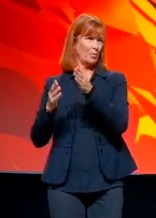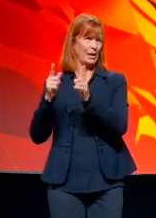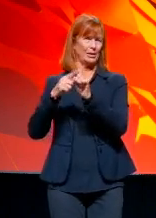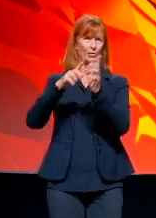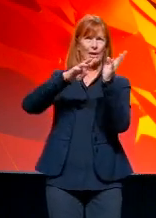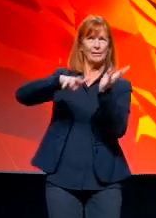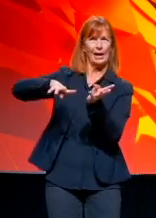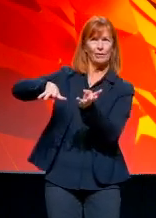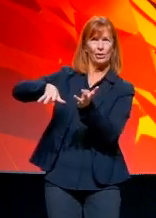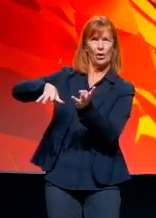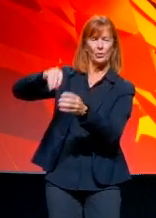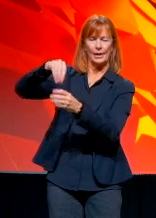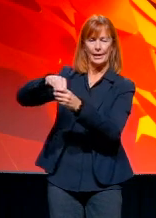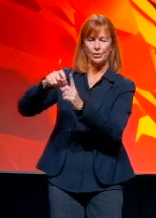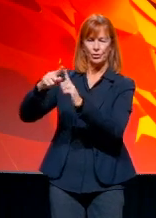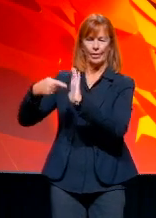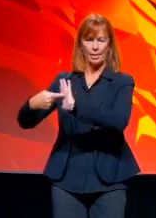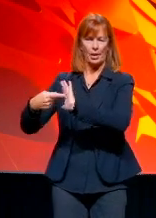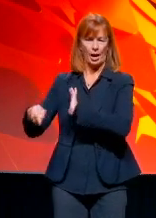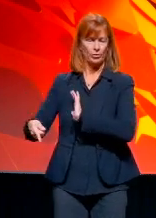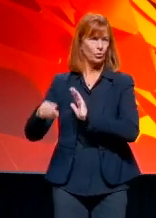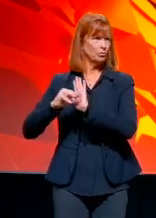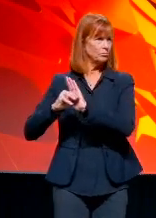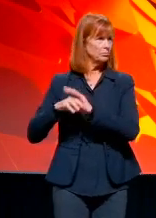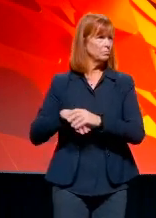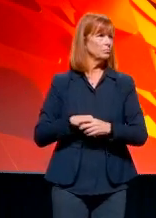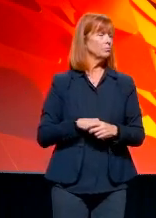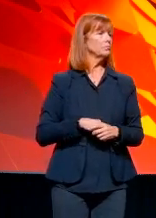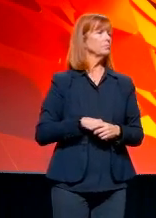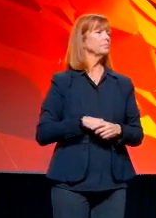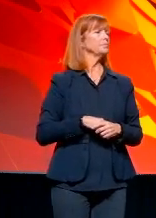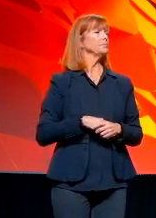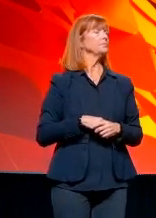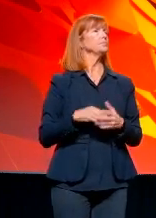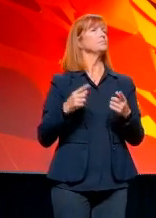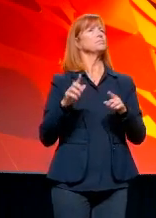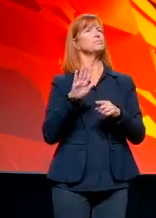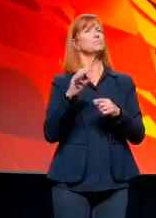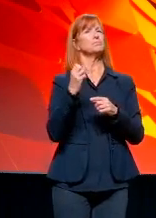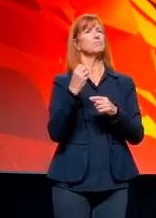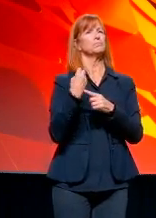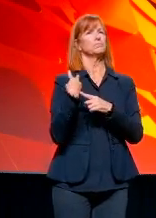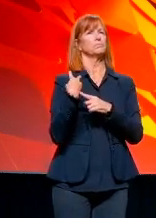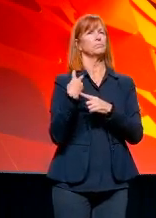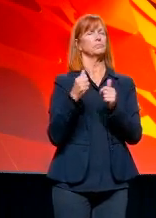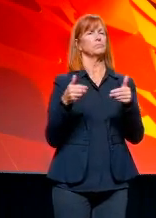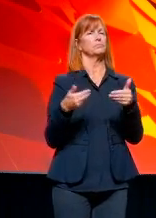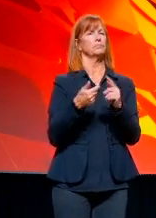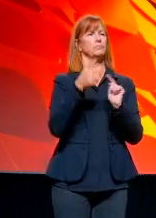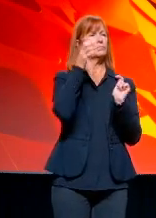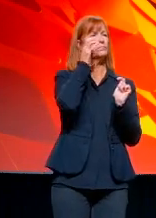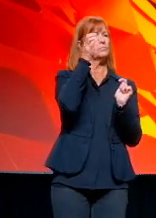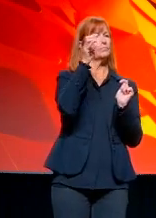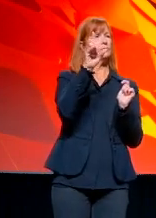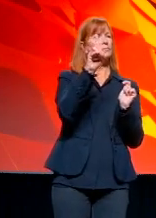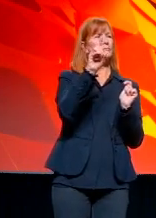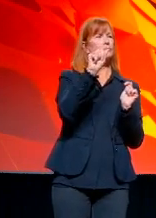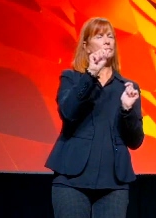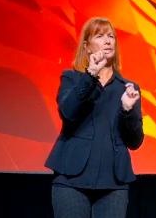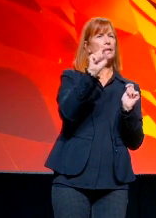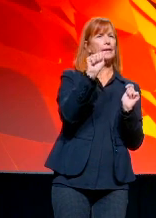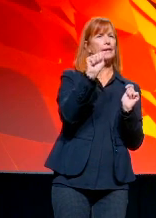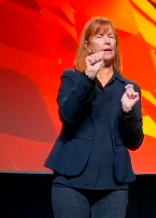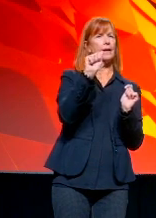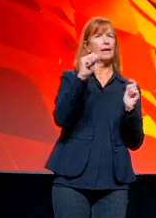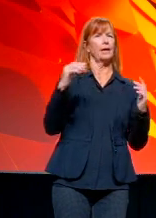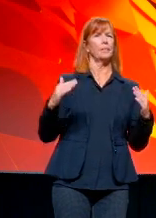into the model training, right? So about 2 years ago, I introduced a concept called data pyramid. Essentially, we